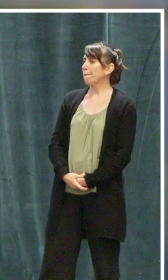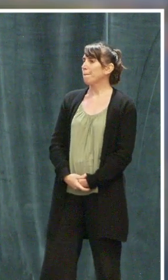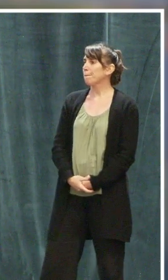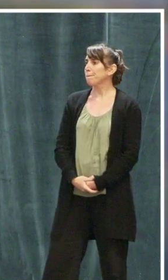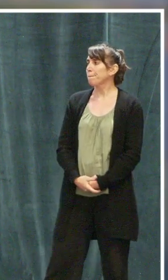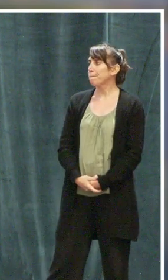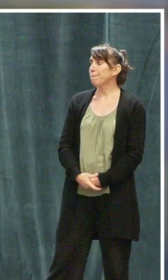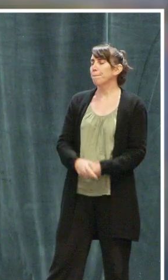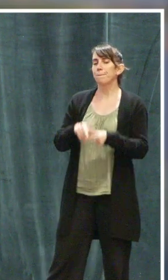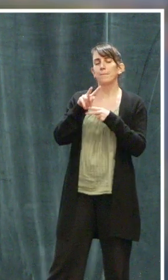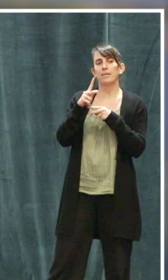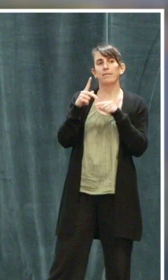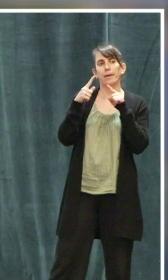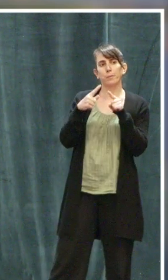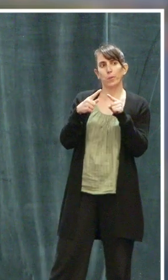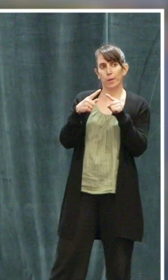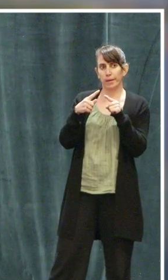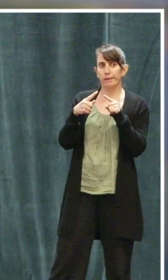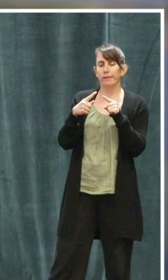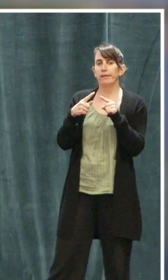Yeah, so the second part of the question was